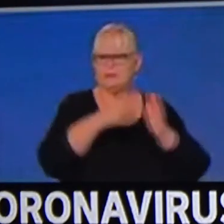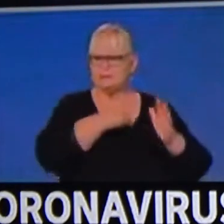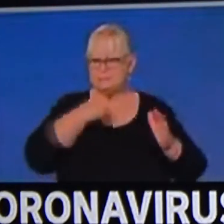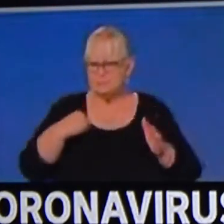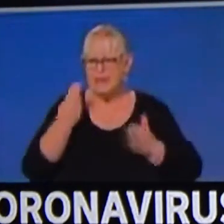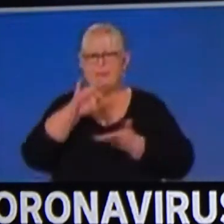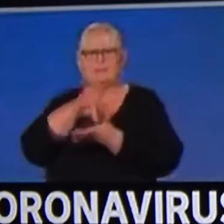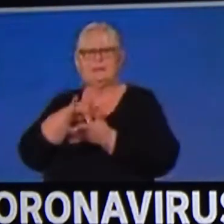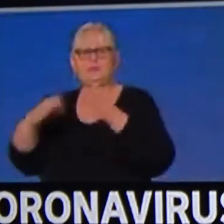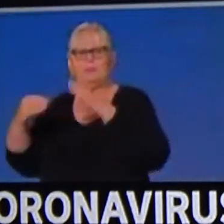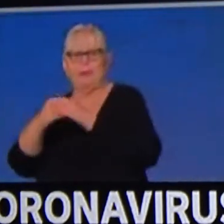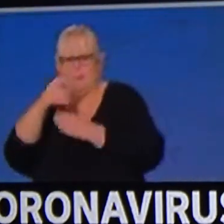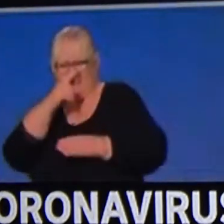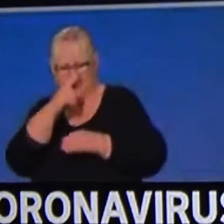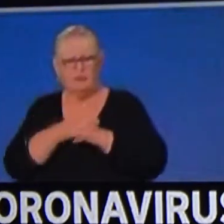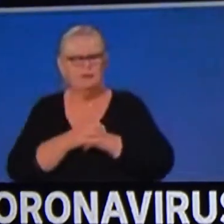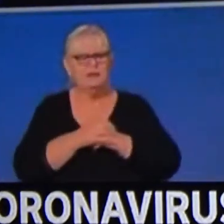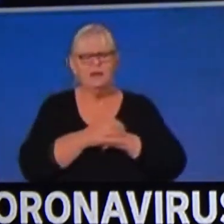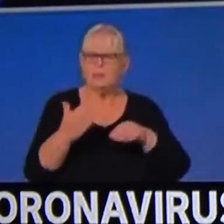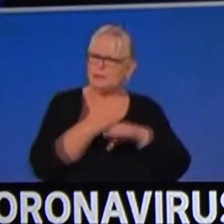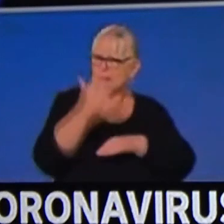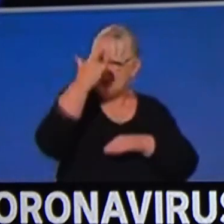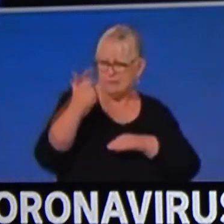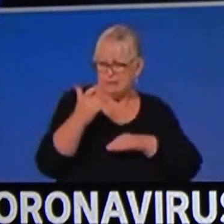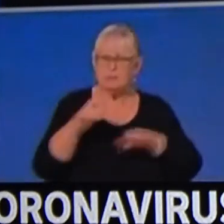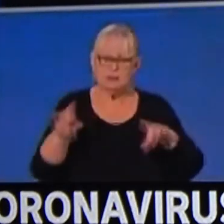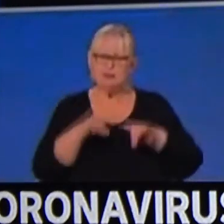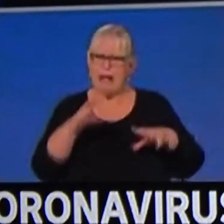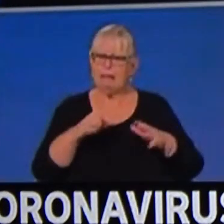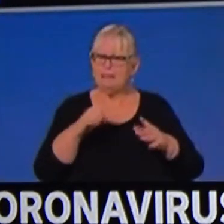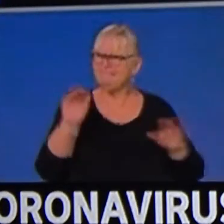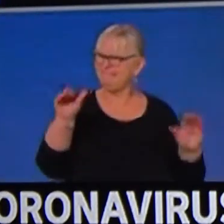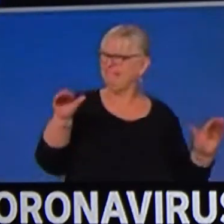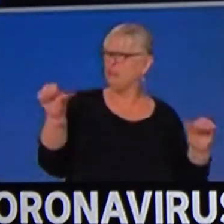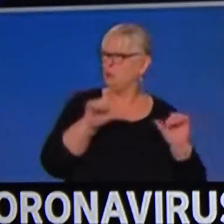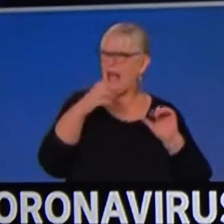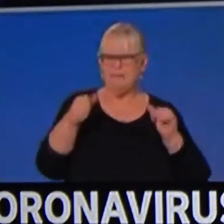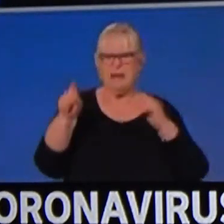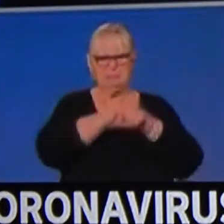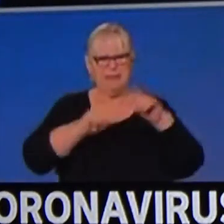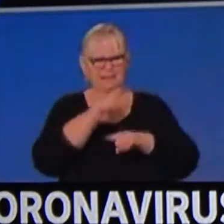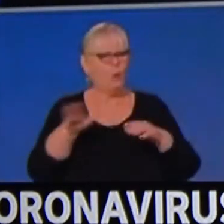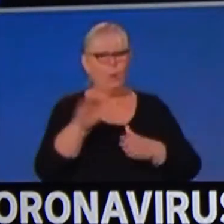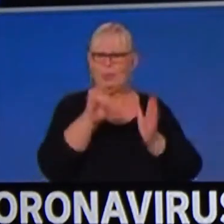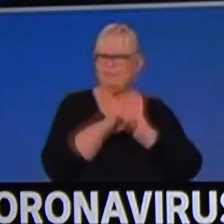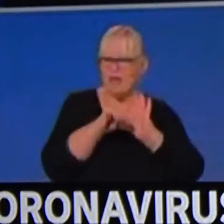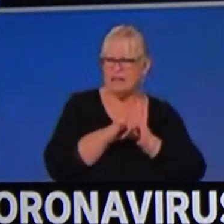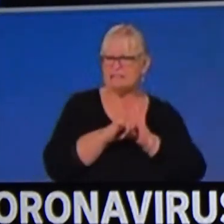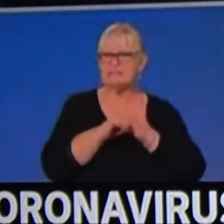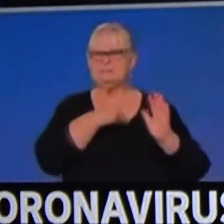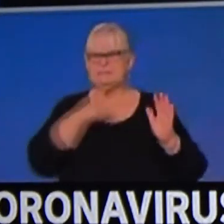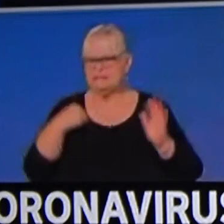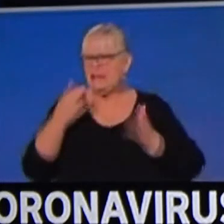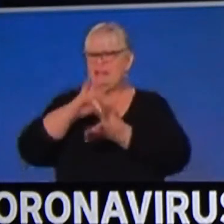central bankers. This was an initiative that actually Australia recommended some weeks ago, that the finance ministers and central